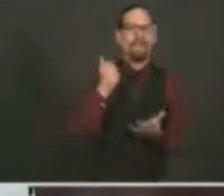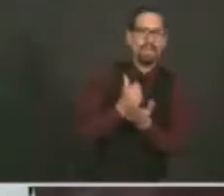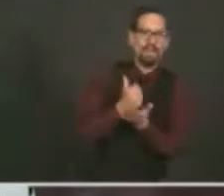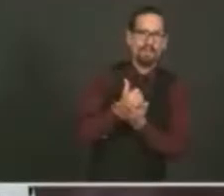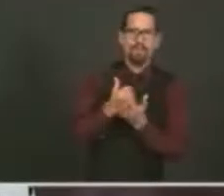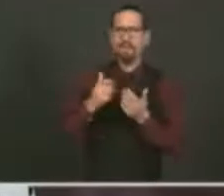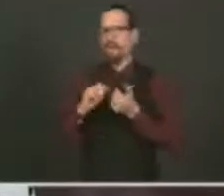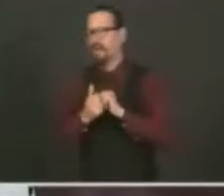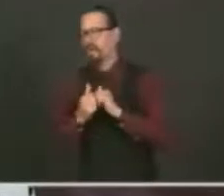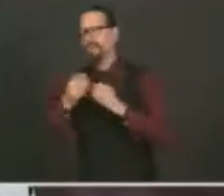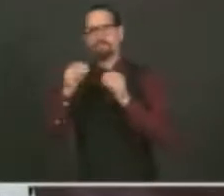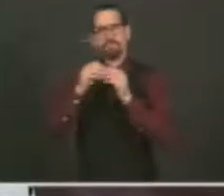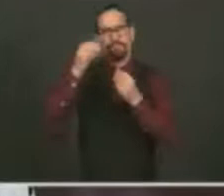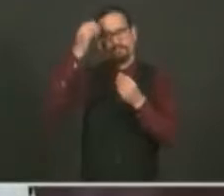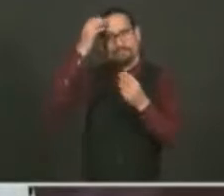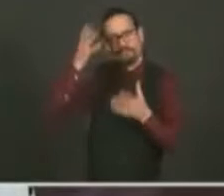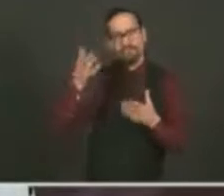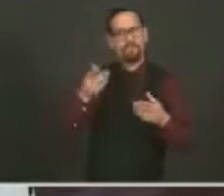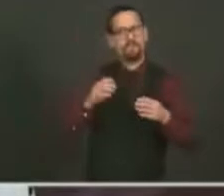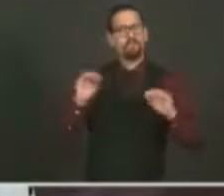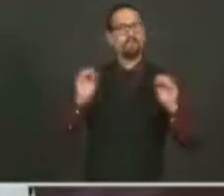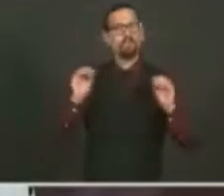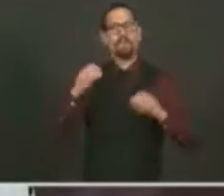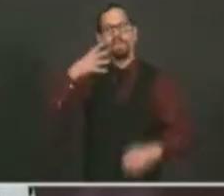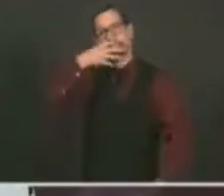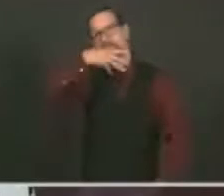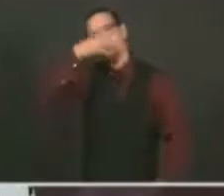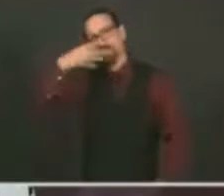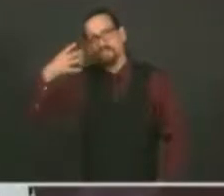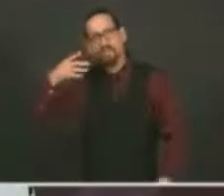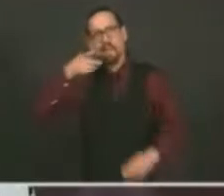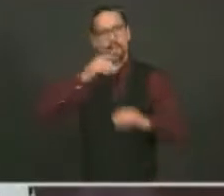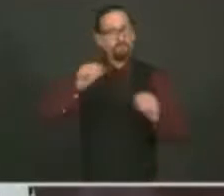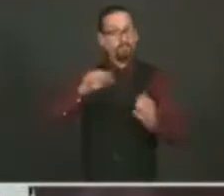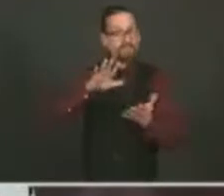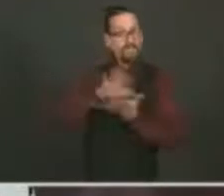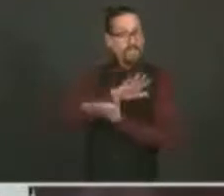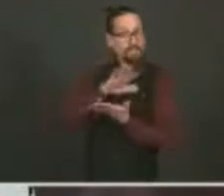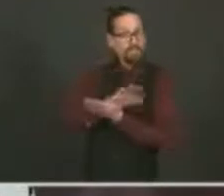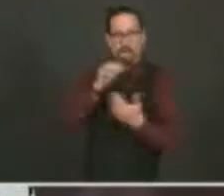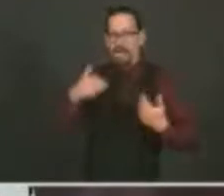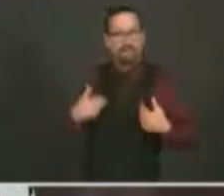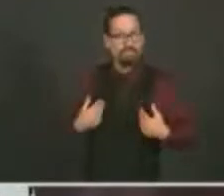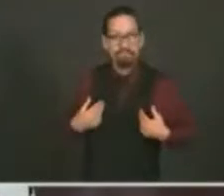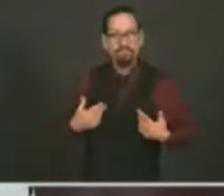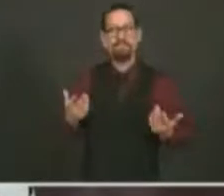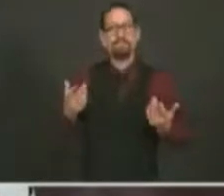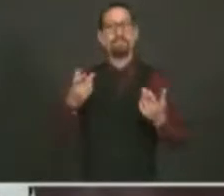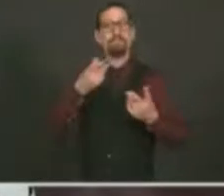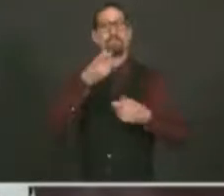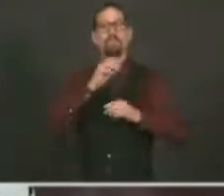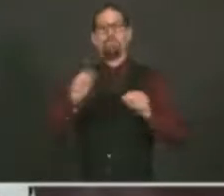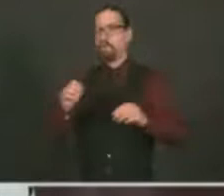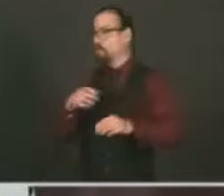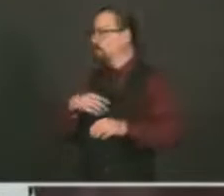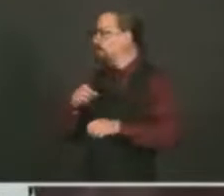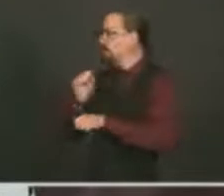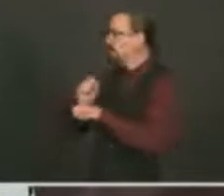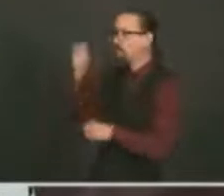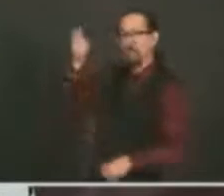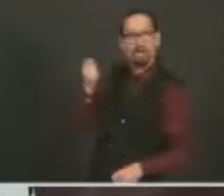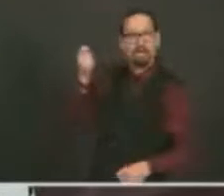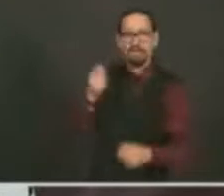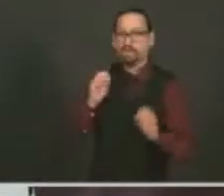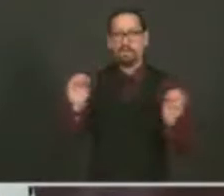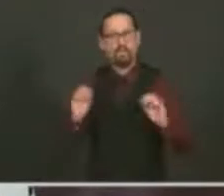you're undocumented or someone who is unemployed or someone who is older